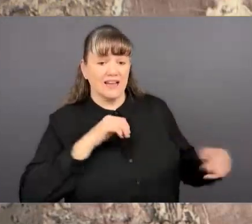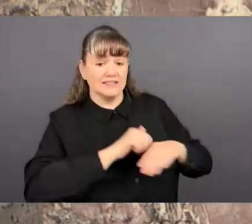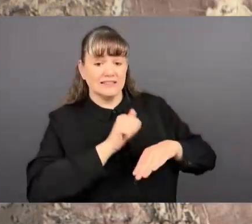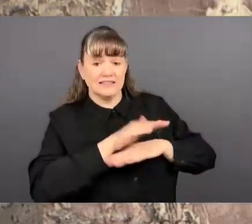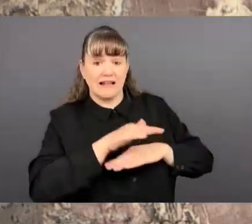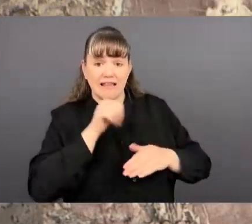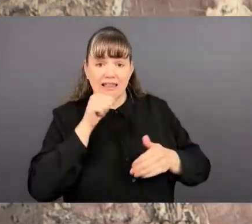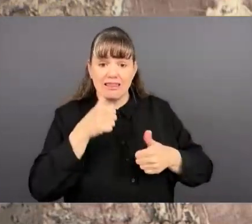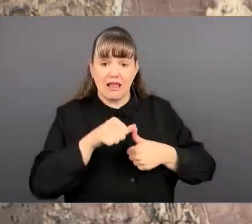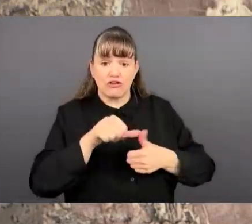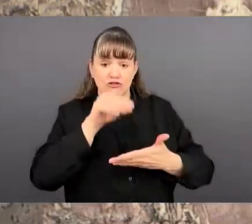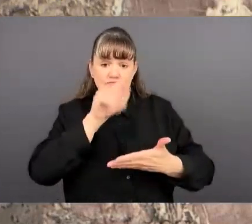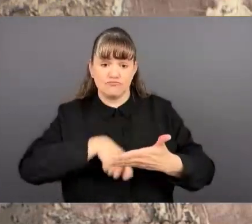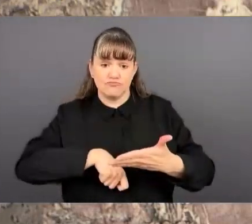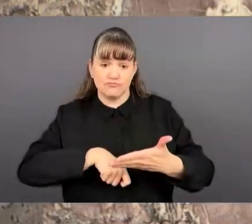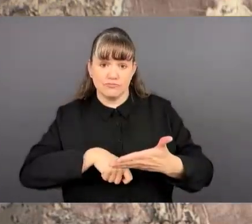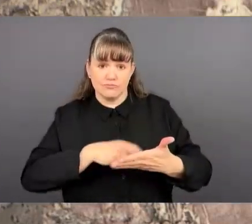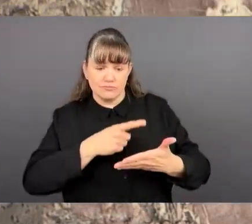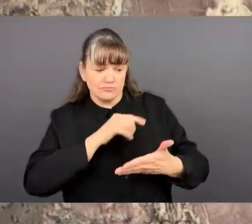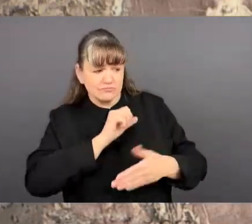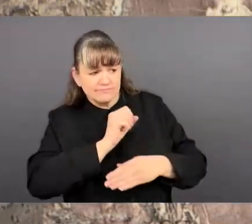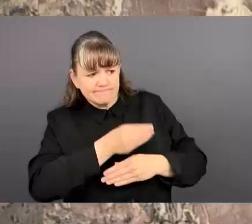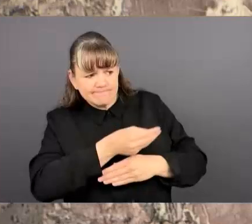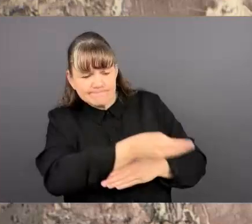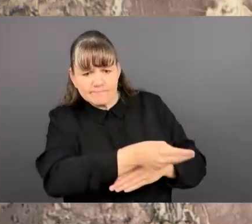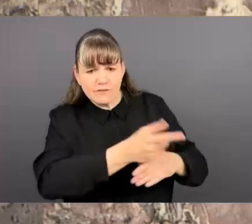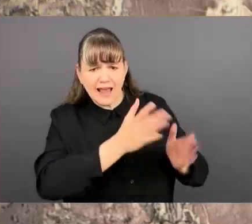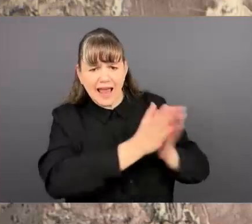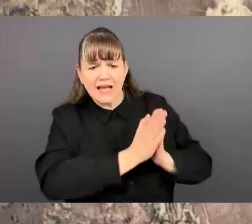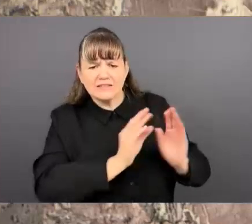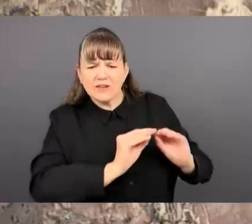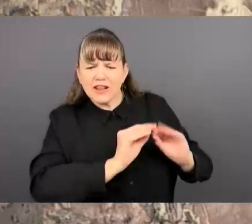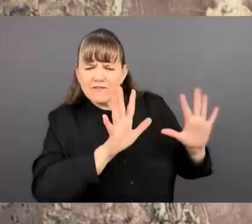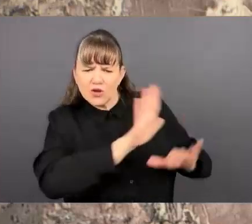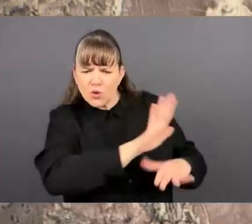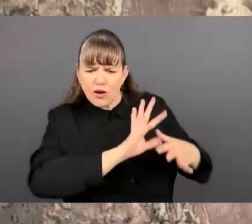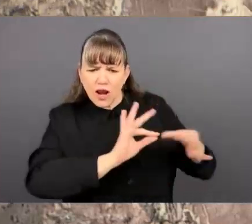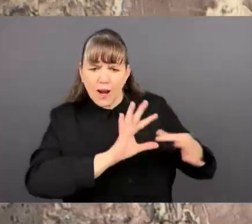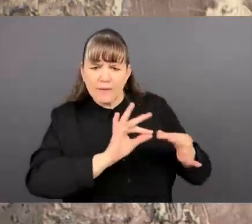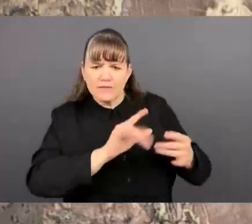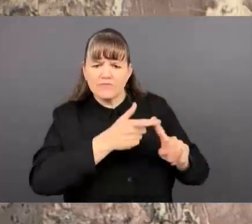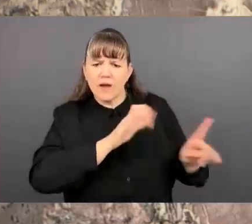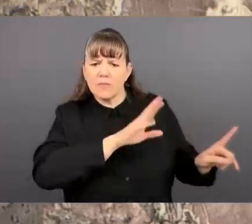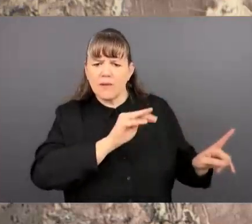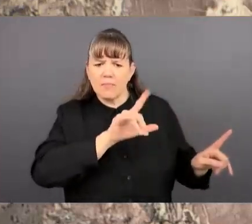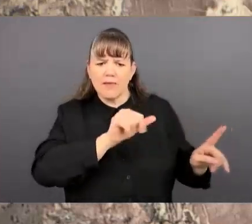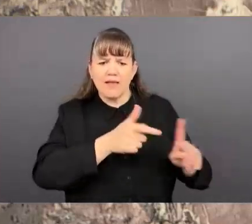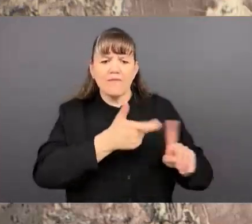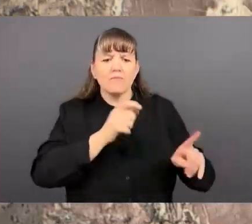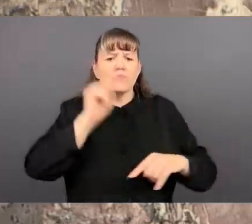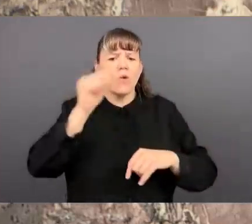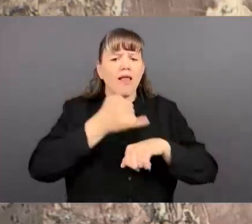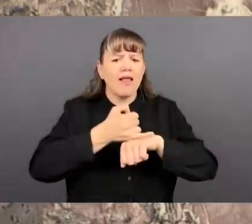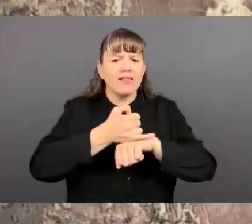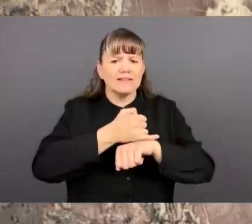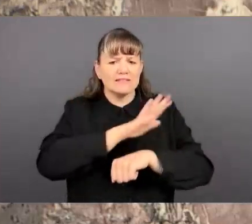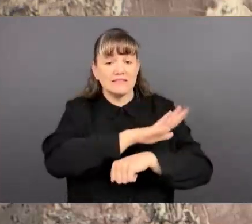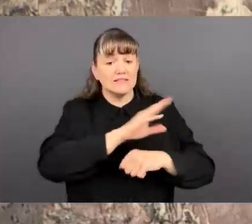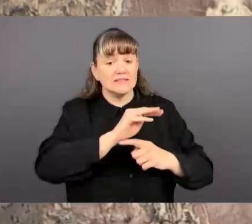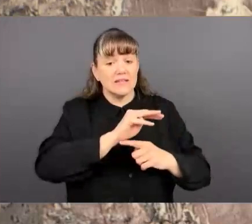his MLA from North Island. His MLA referred to First Nations buying tenure as being